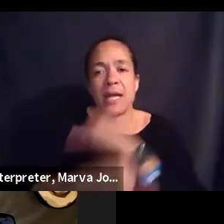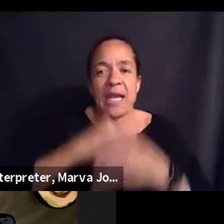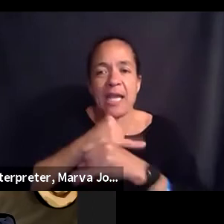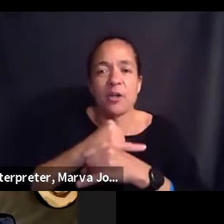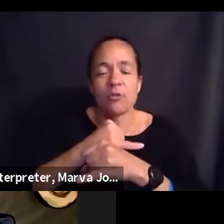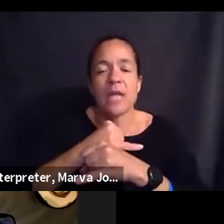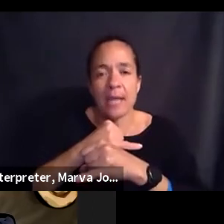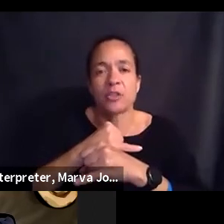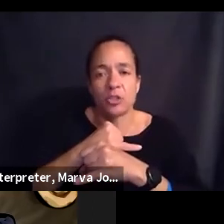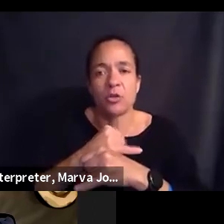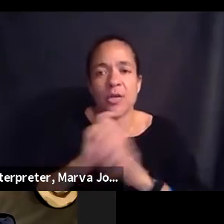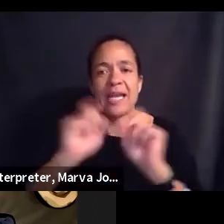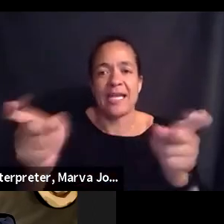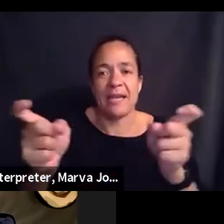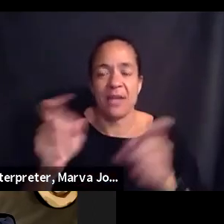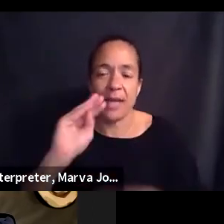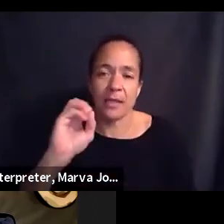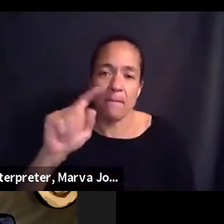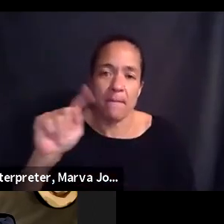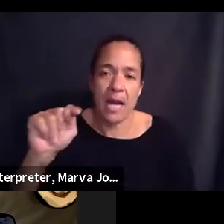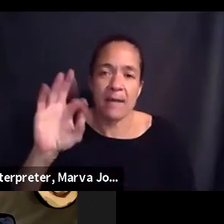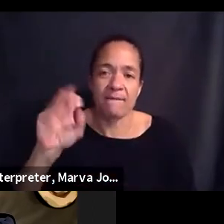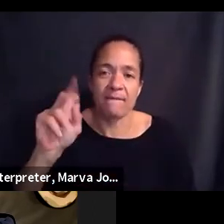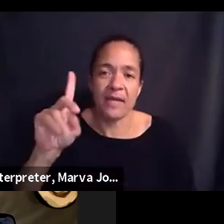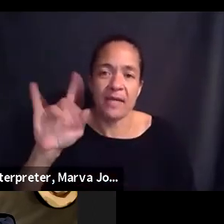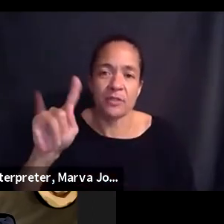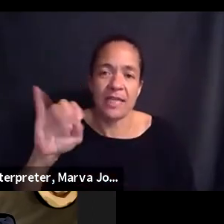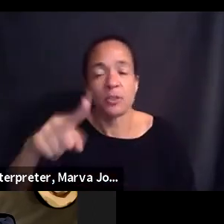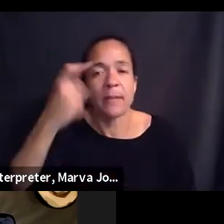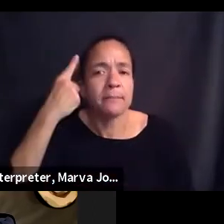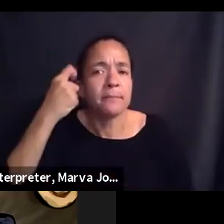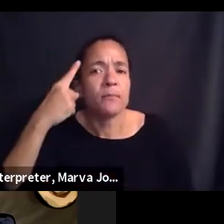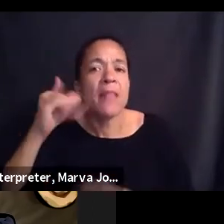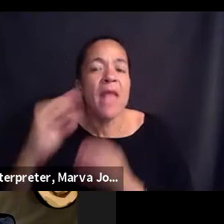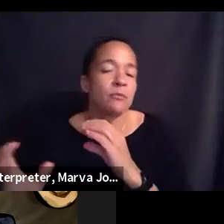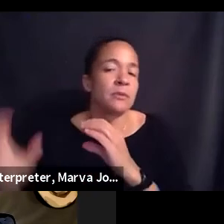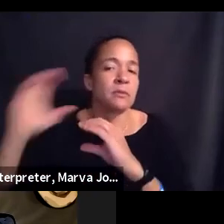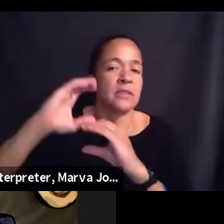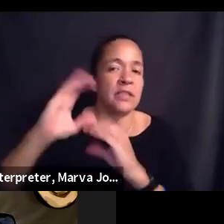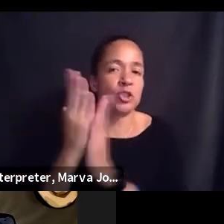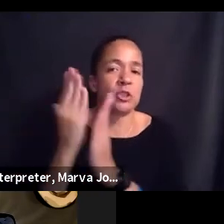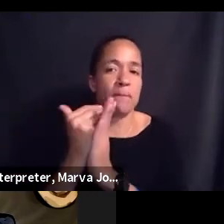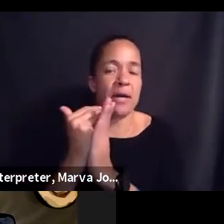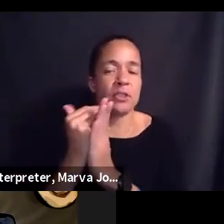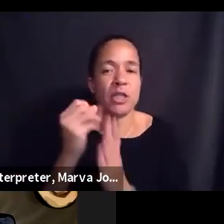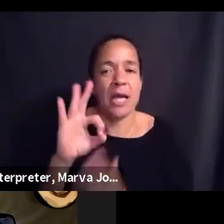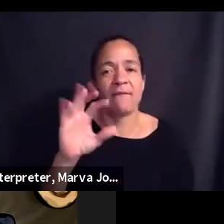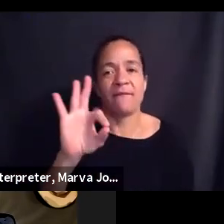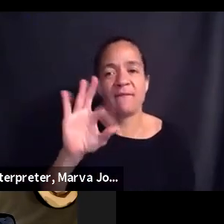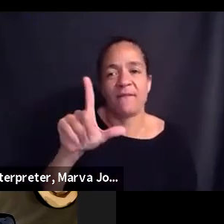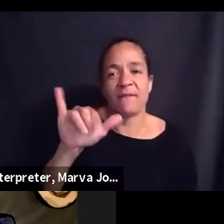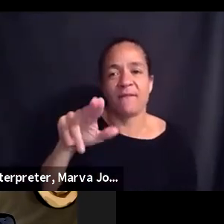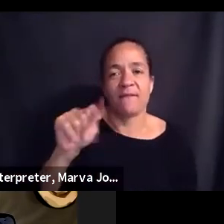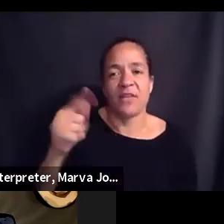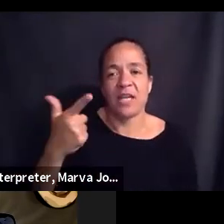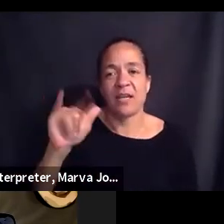Mott Foundation. But it was in addition to our budget for the Flint giving. So we did not take that out of money